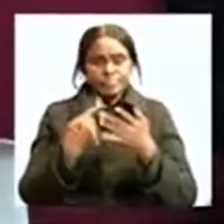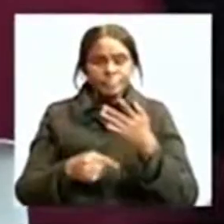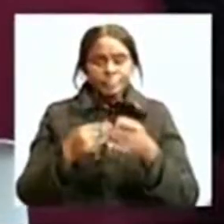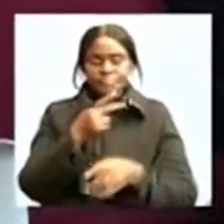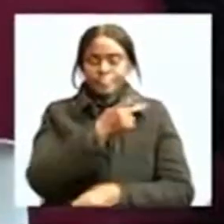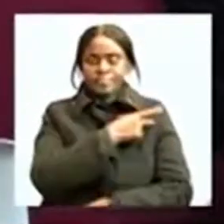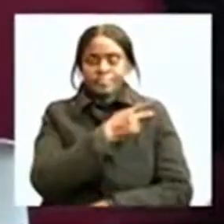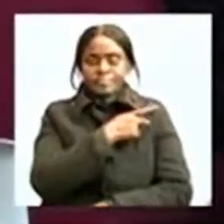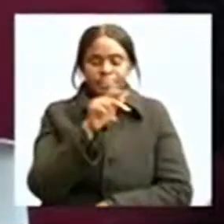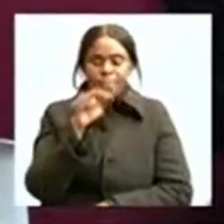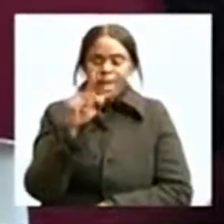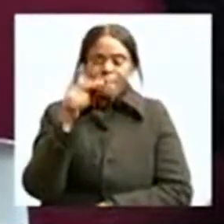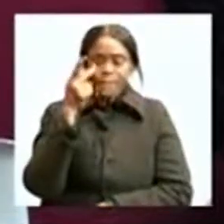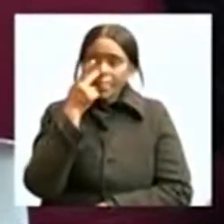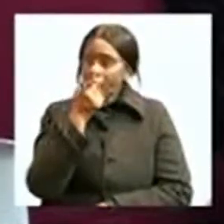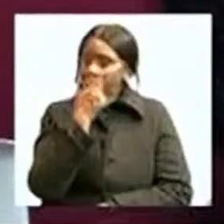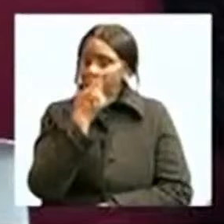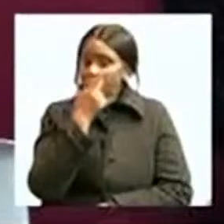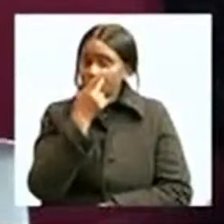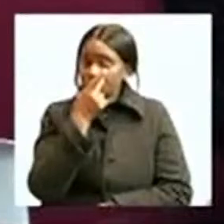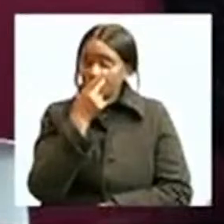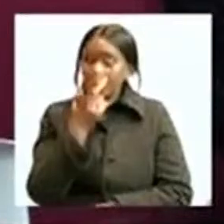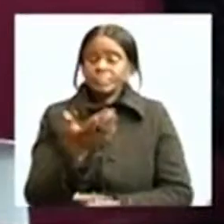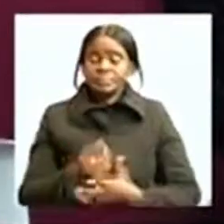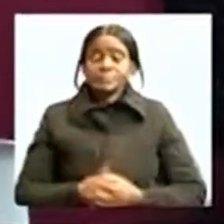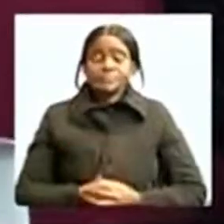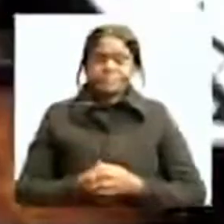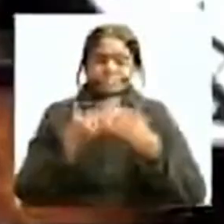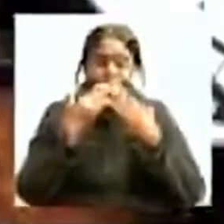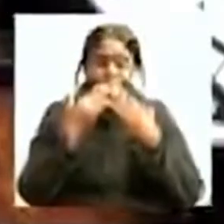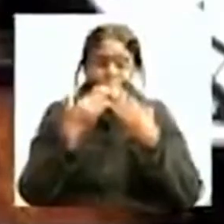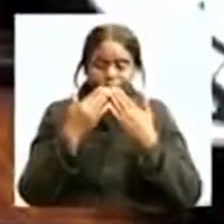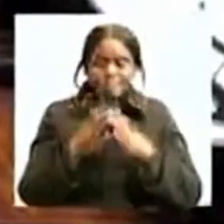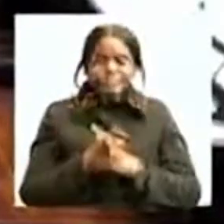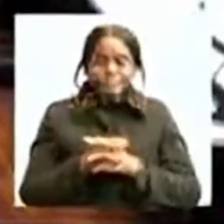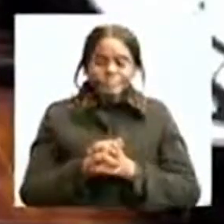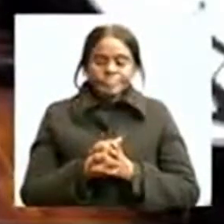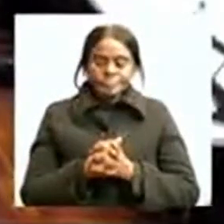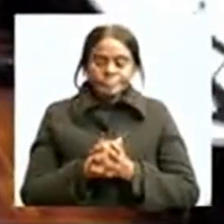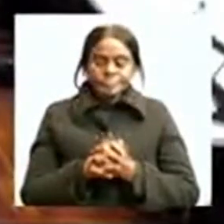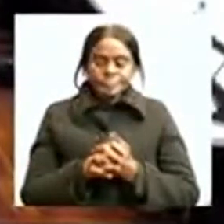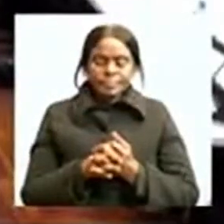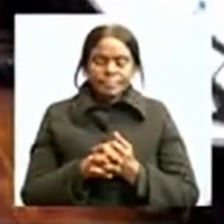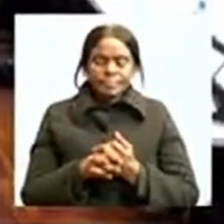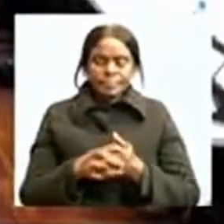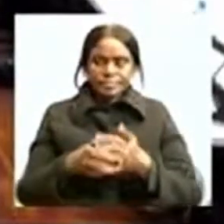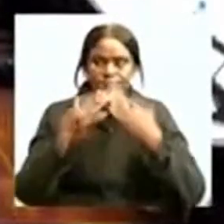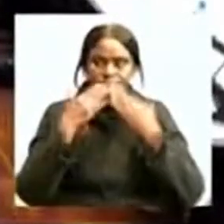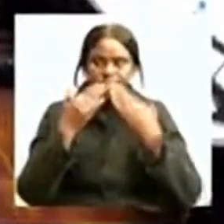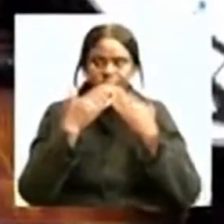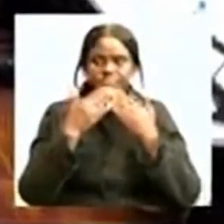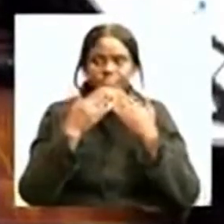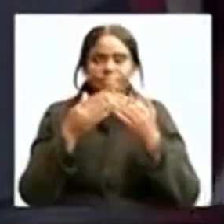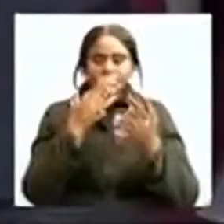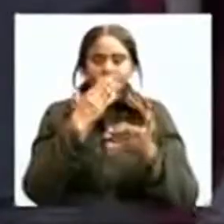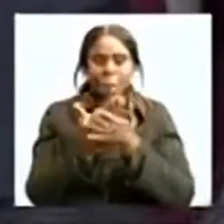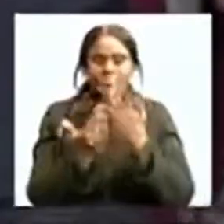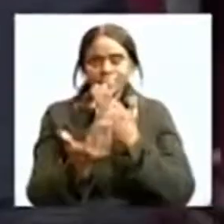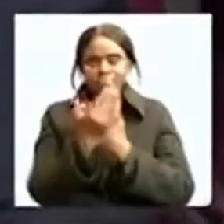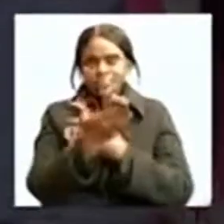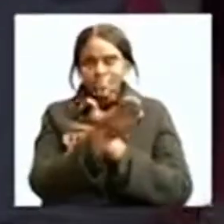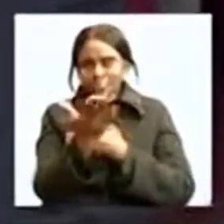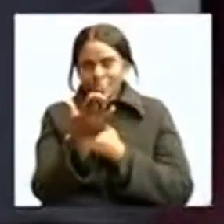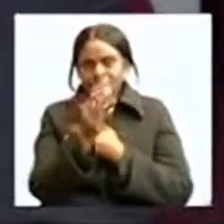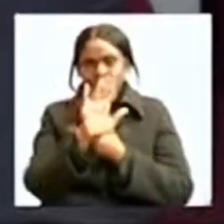Patricia Malaila, Director from Office of the Auditor General. Thank you. Thank you very much, Chairperson. Good morning to you